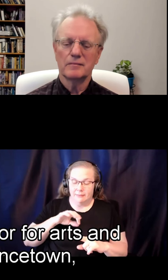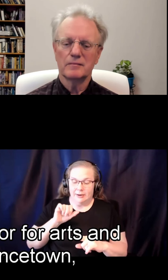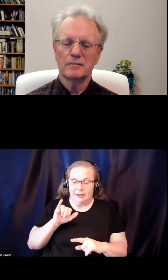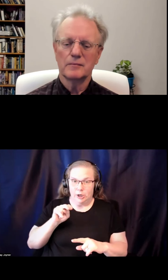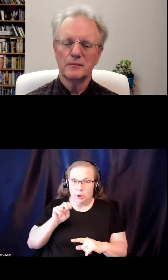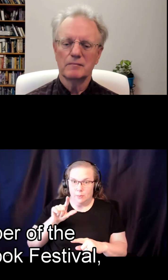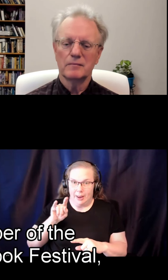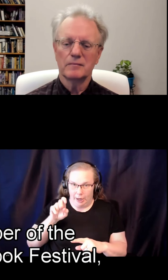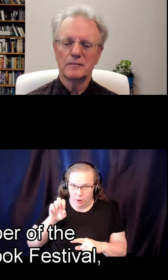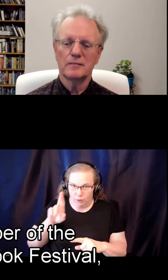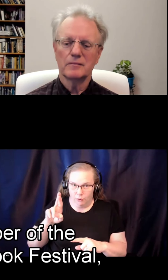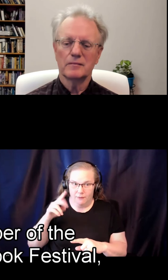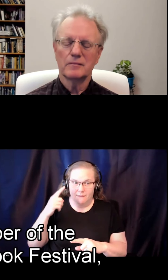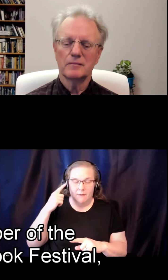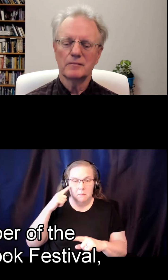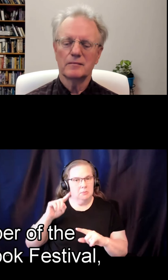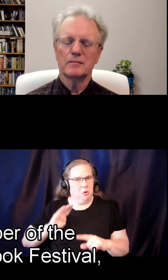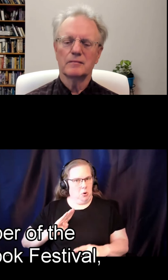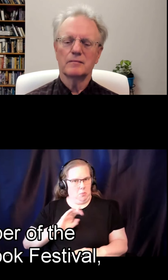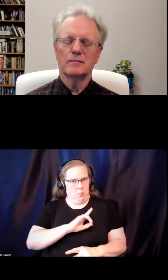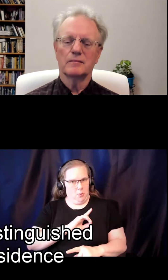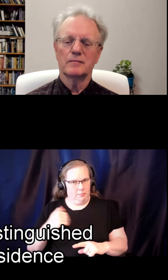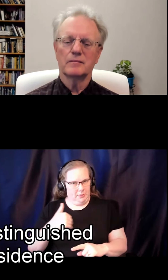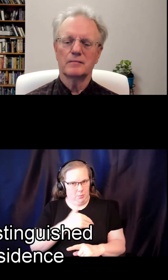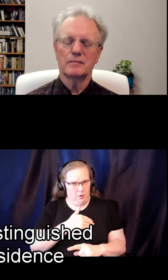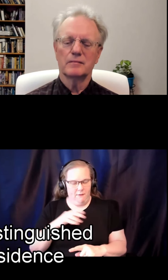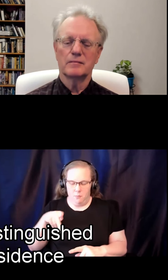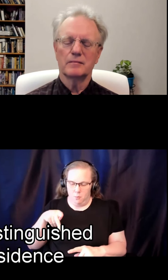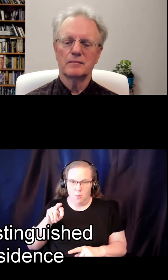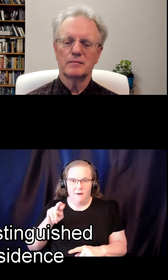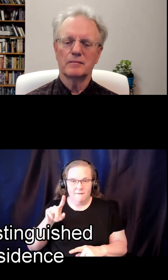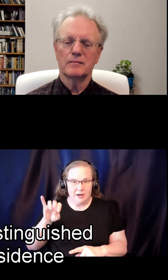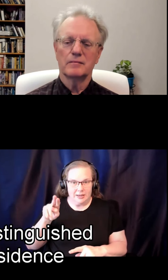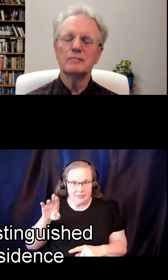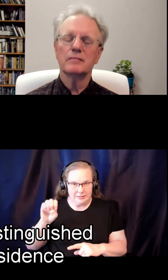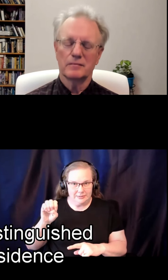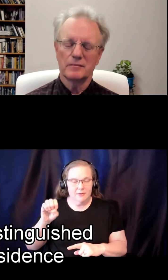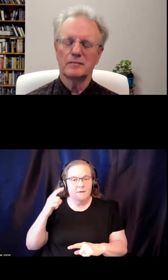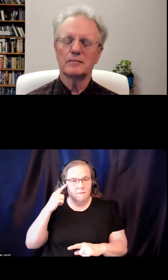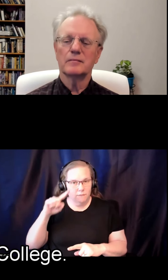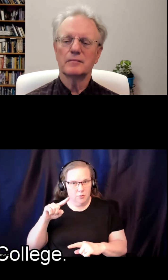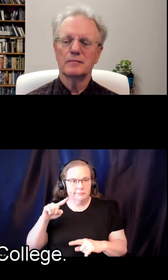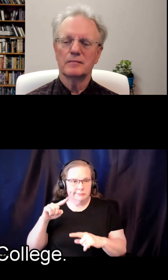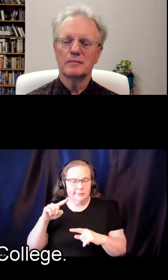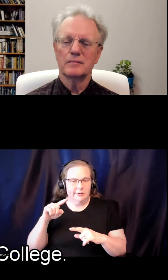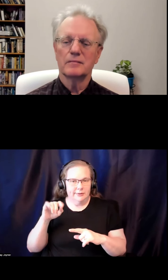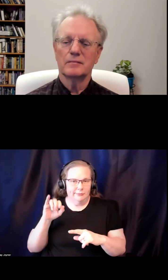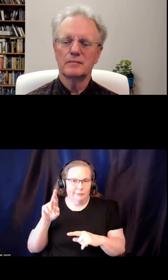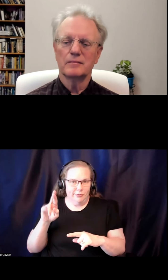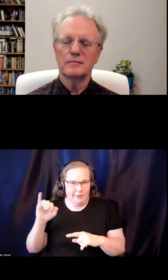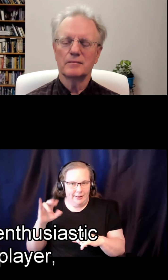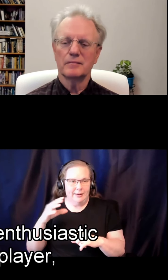in Provincetown, a board member of the Provincetown Book Festival, and a senior distinguished writer in residence at Emerson